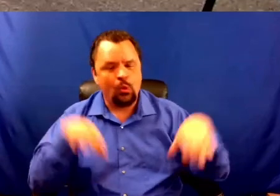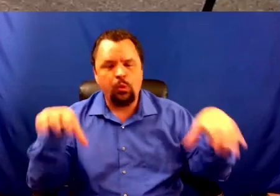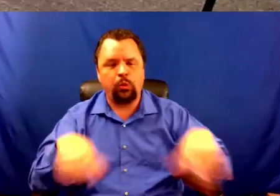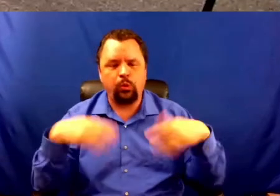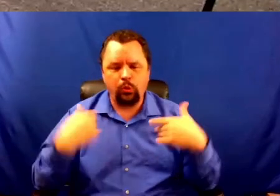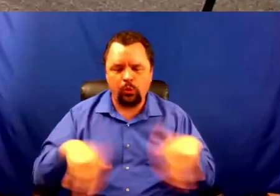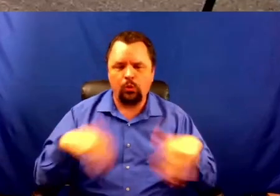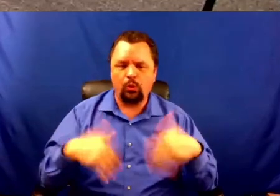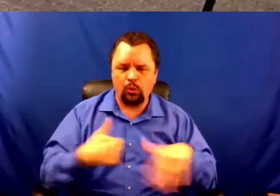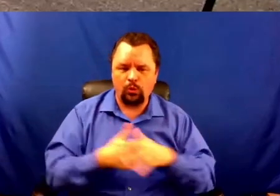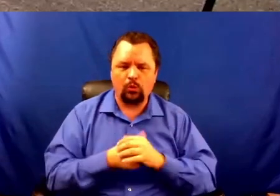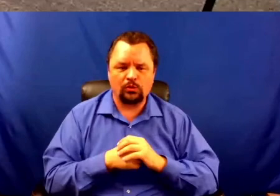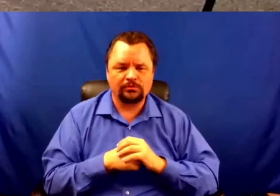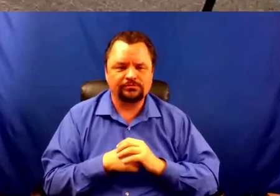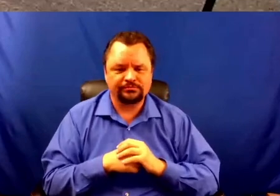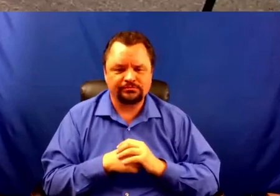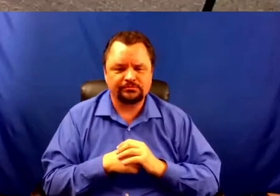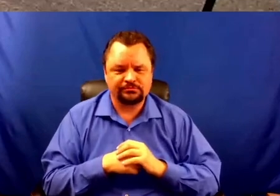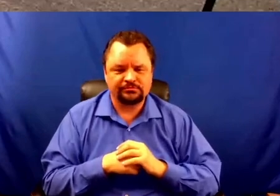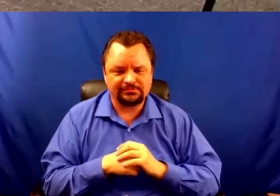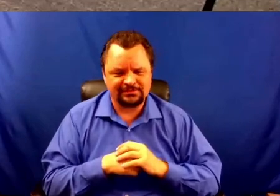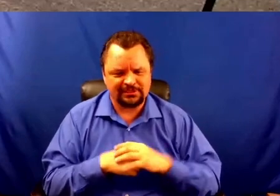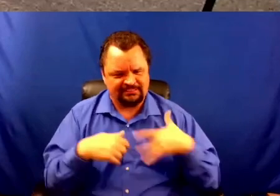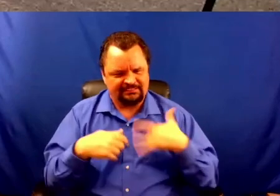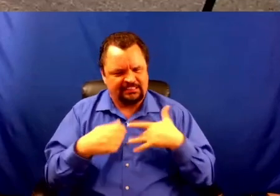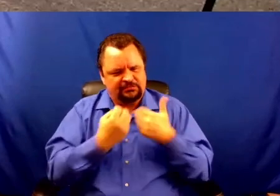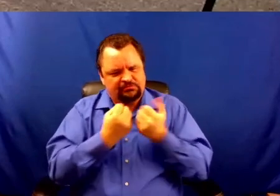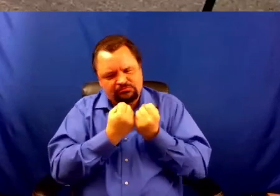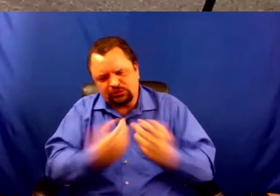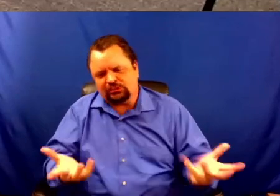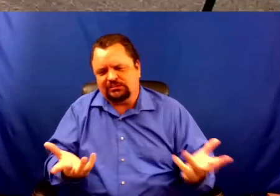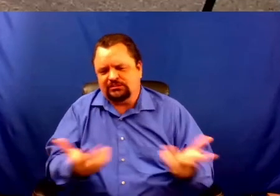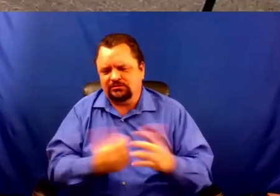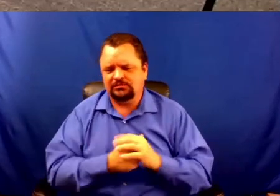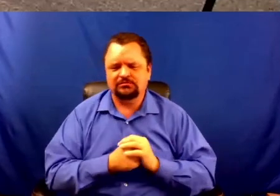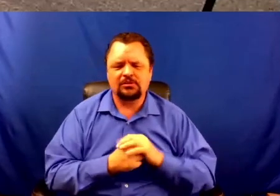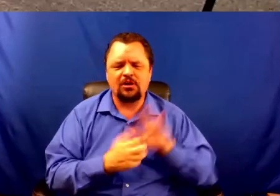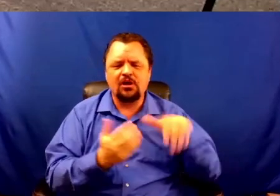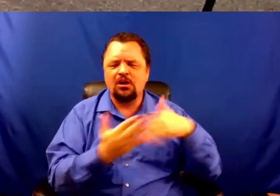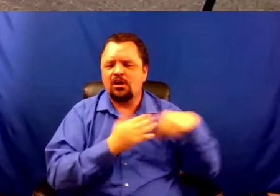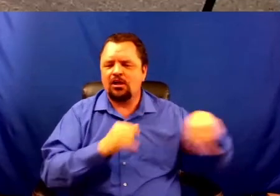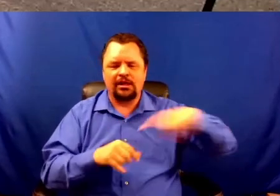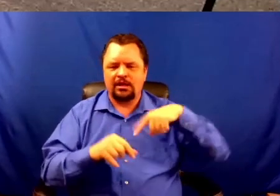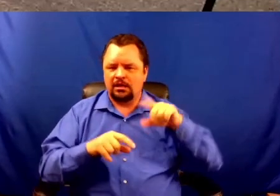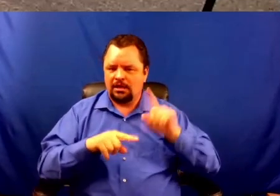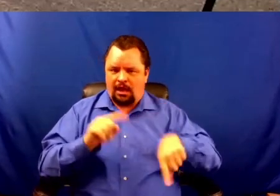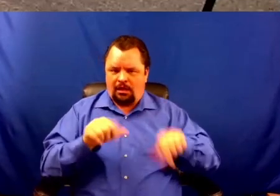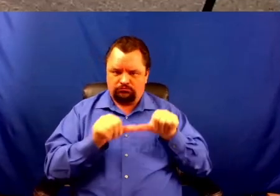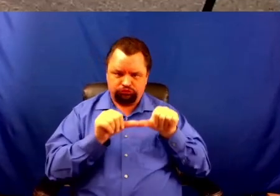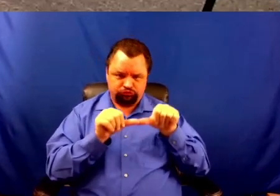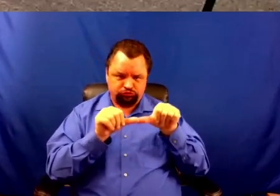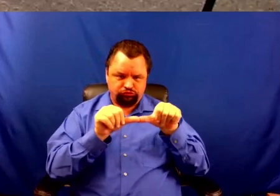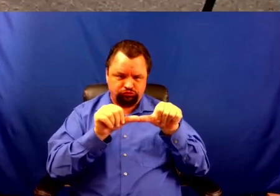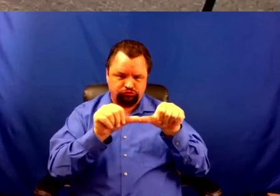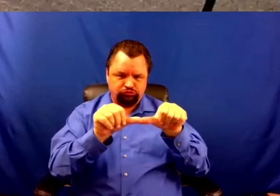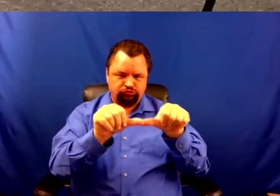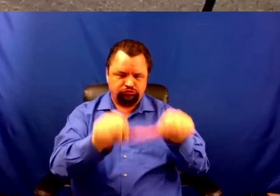talk about burnout and all of these aspects, it's not sustainable. It's not sustainable for me. It's not sustainable